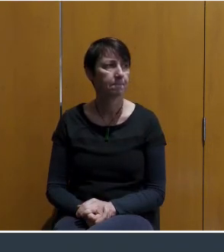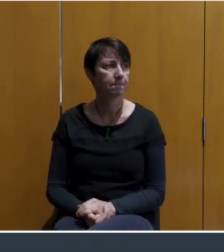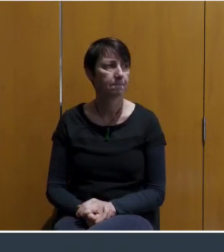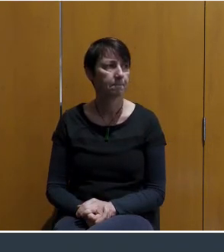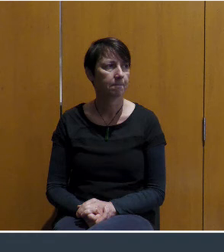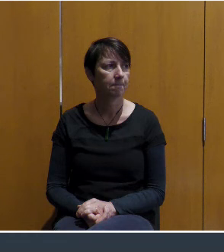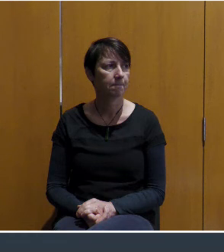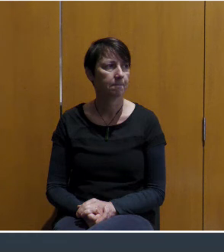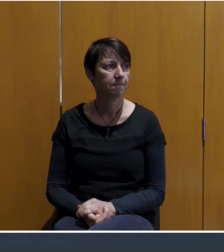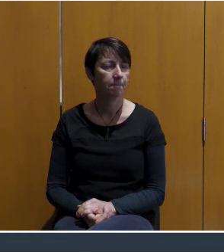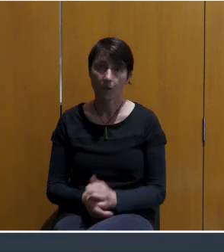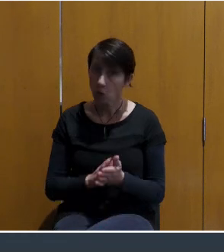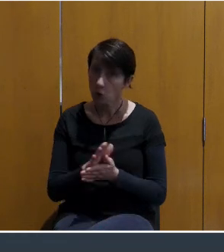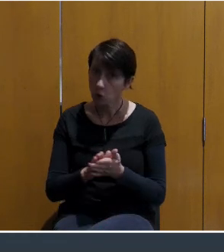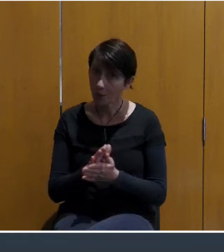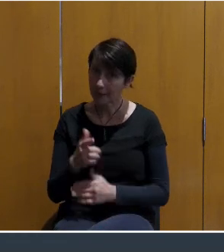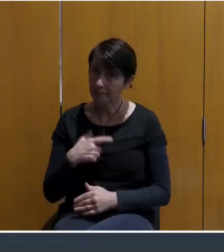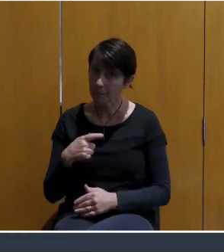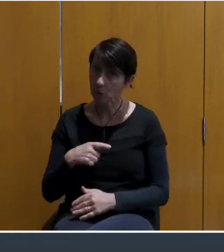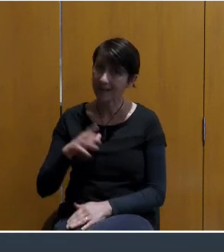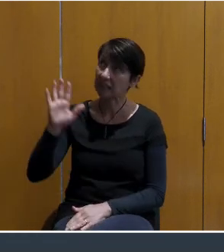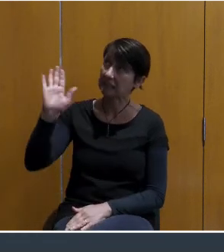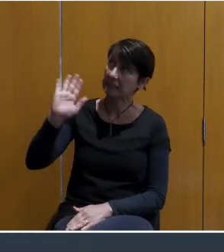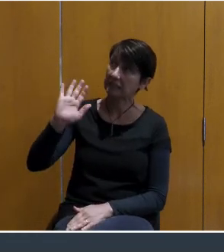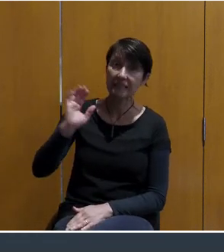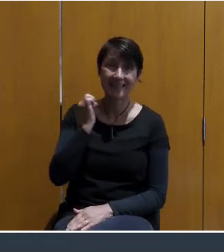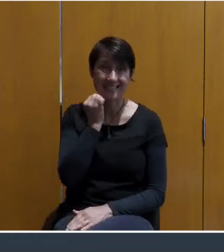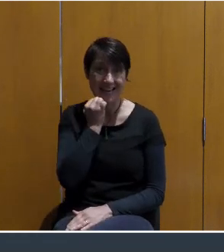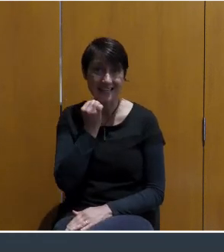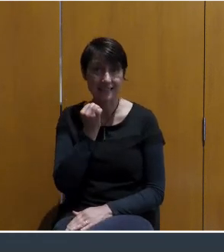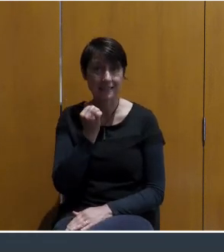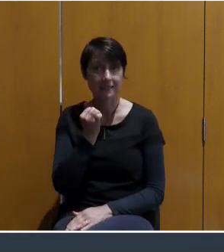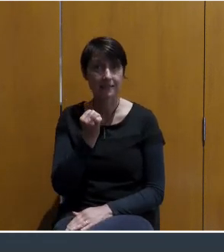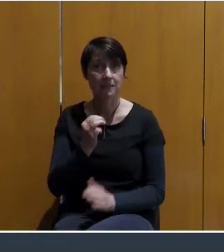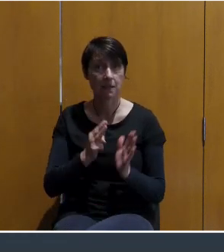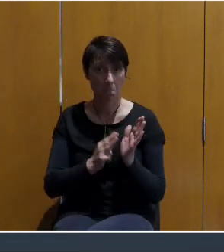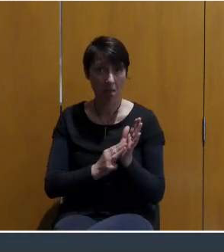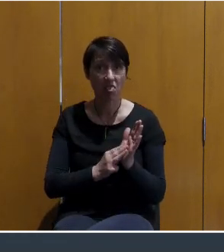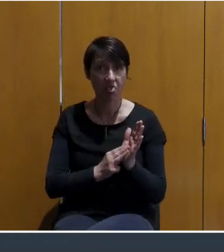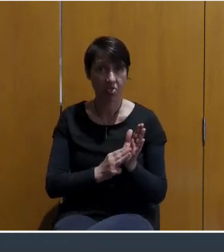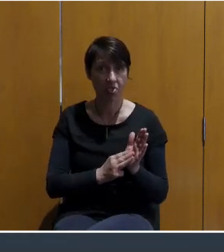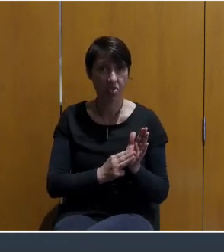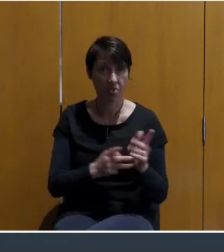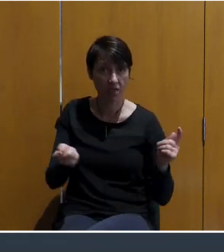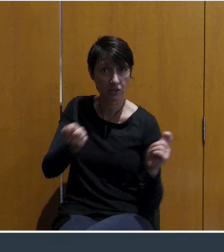The seasonal area? Sorry, you're talking about how do you administer? We would have to do it with